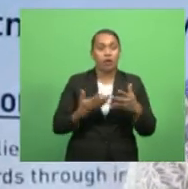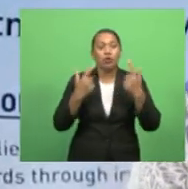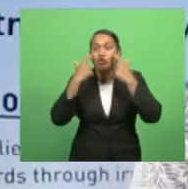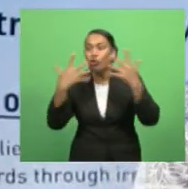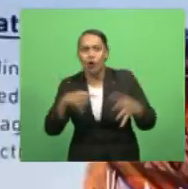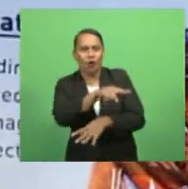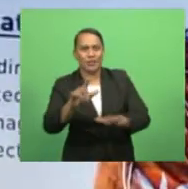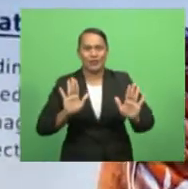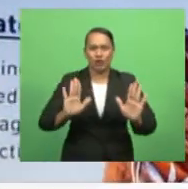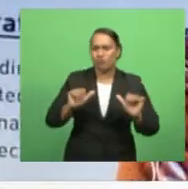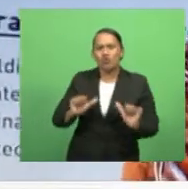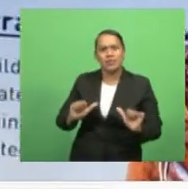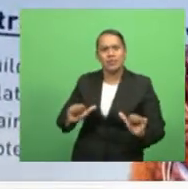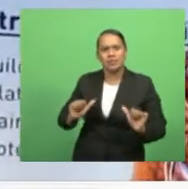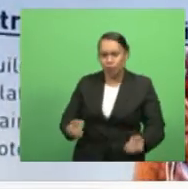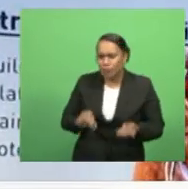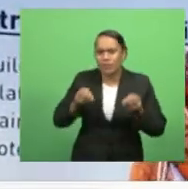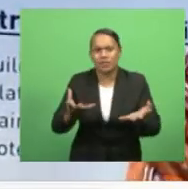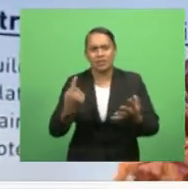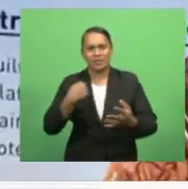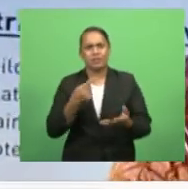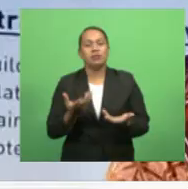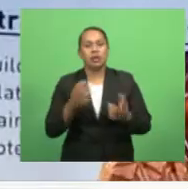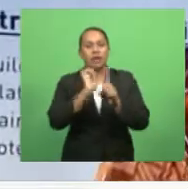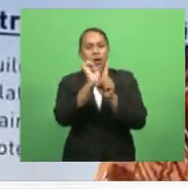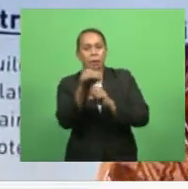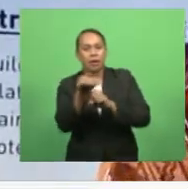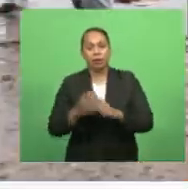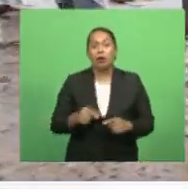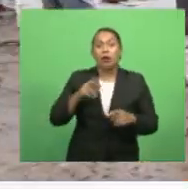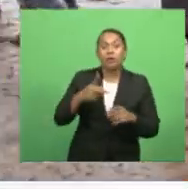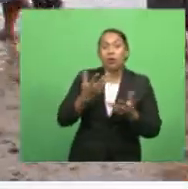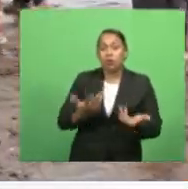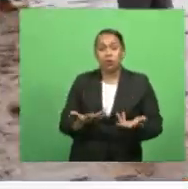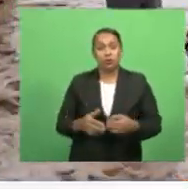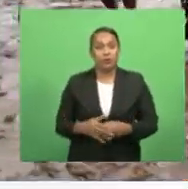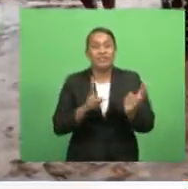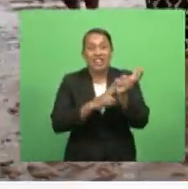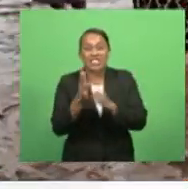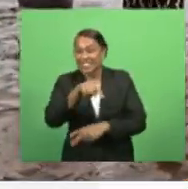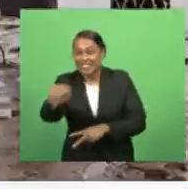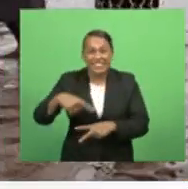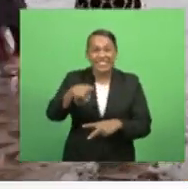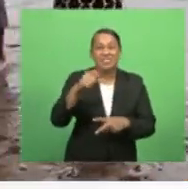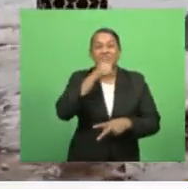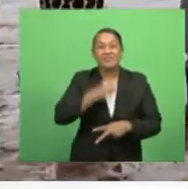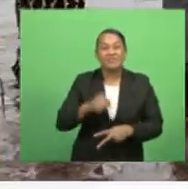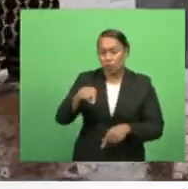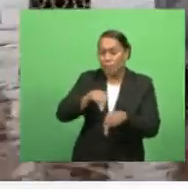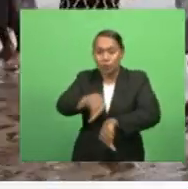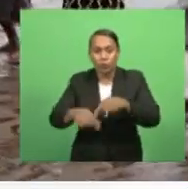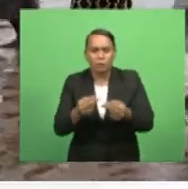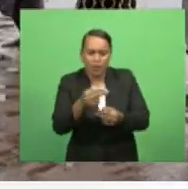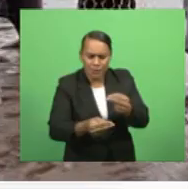well. Namoli villager Atunai Sambali says the mangrove planting initiative will continue as it will